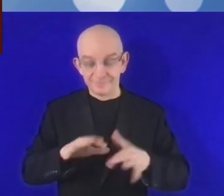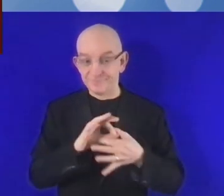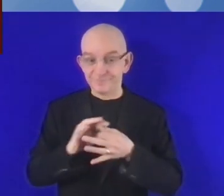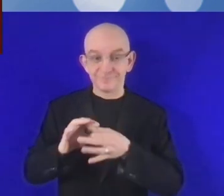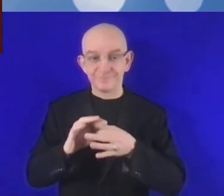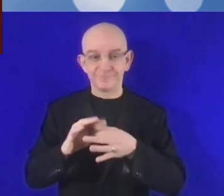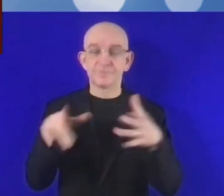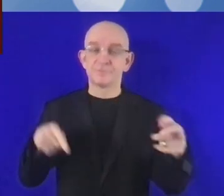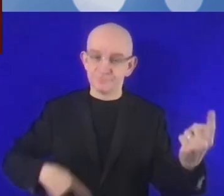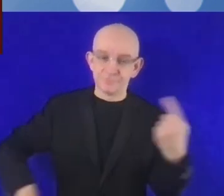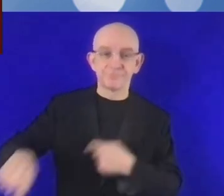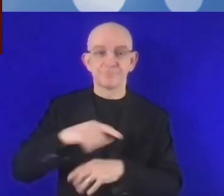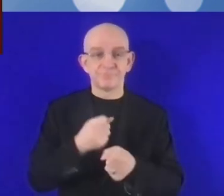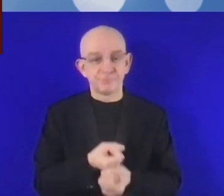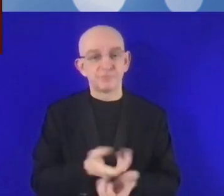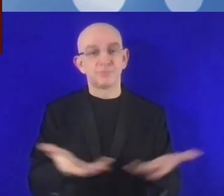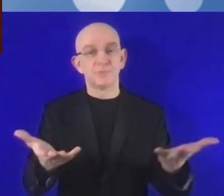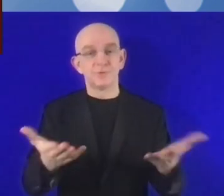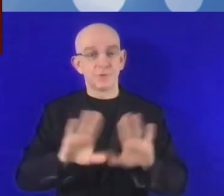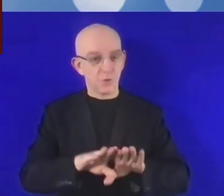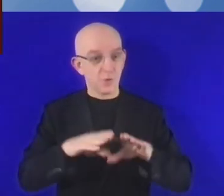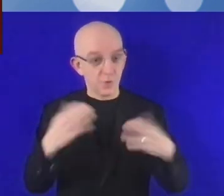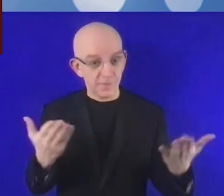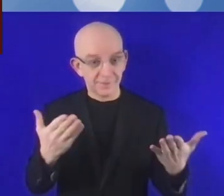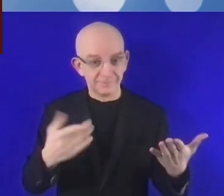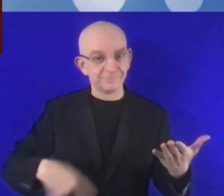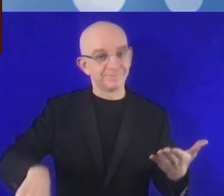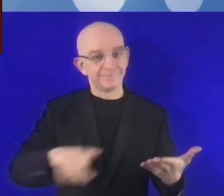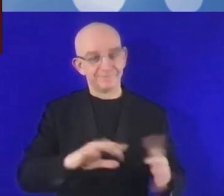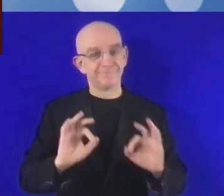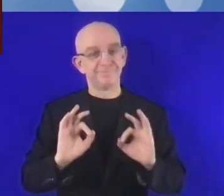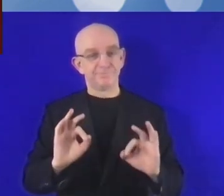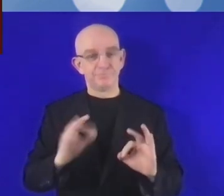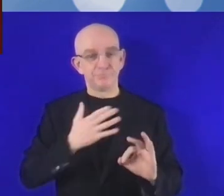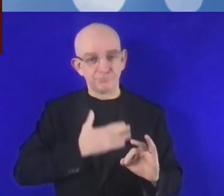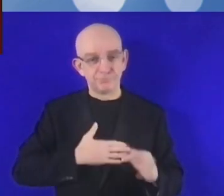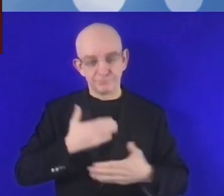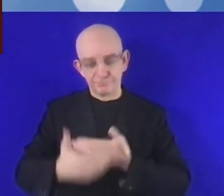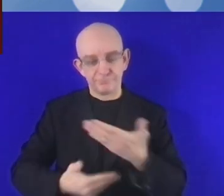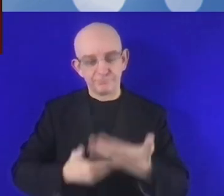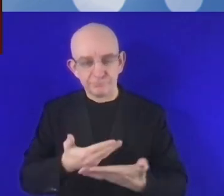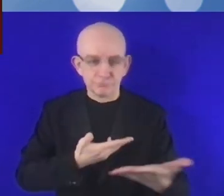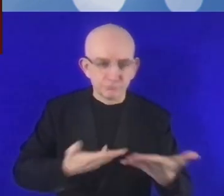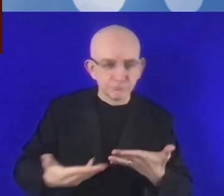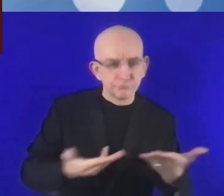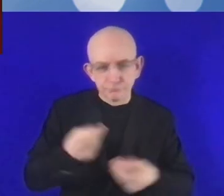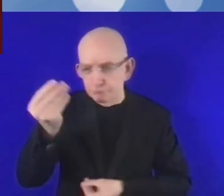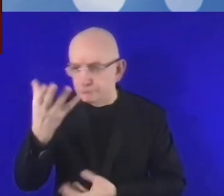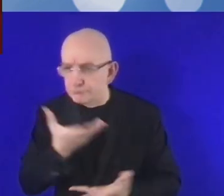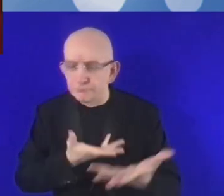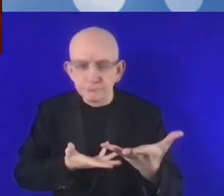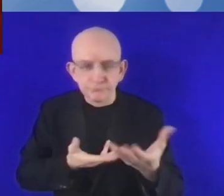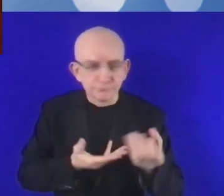undisturbed intellectual work, fruitful and passionate discussions, as well as brave conclusions. May